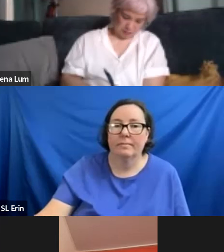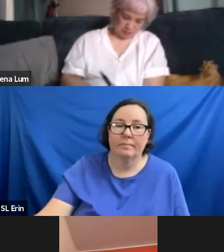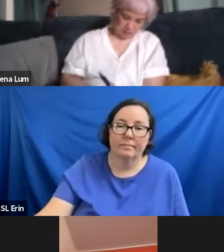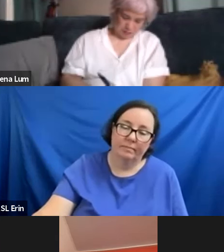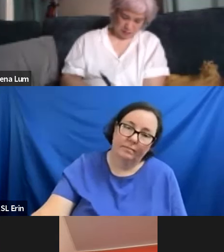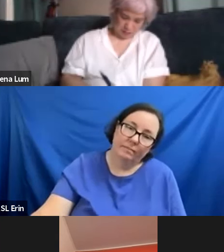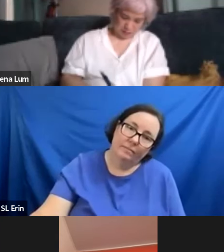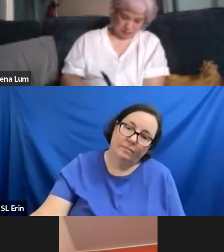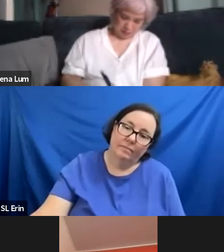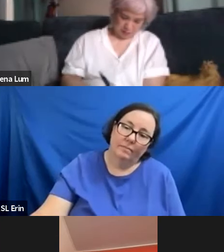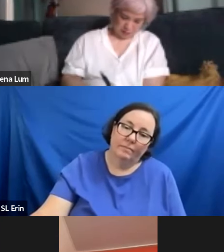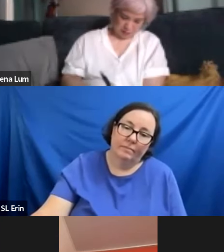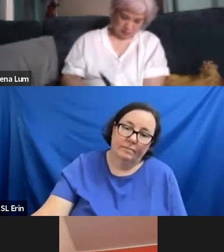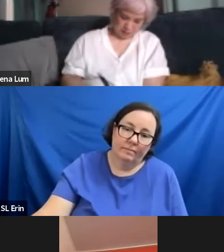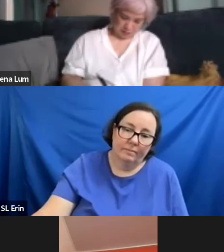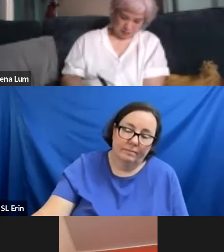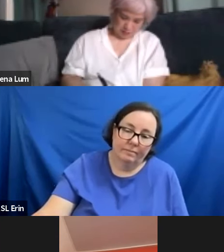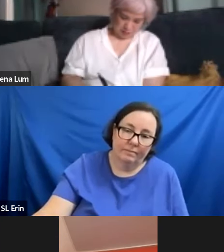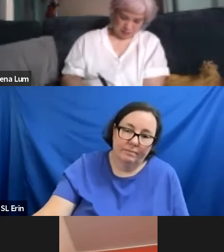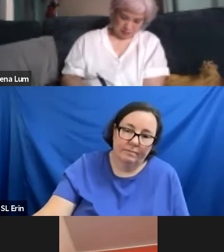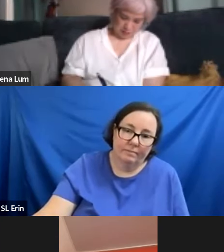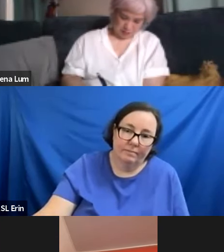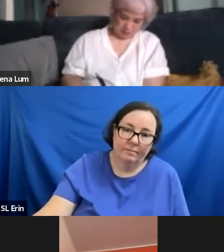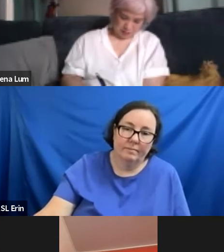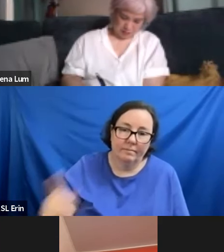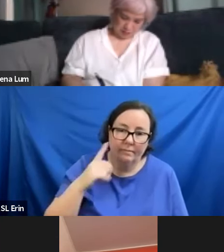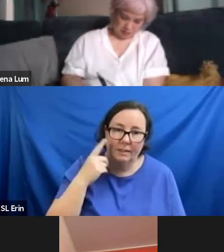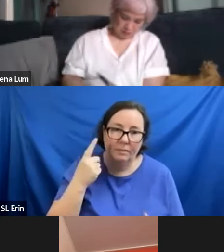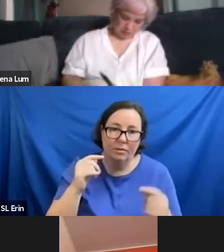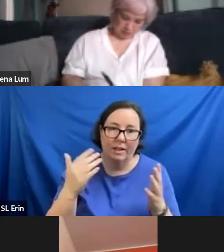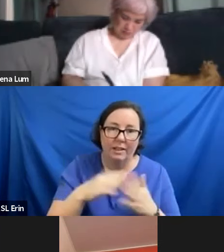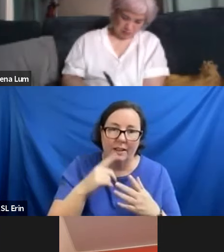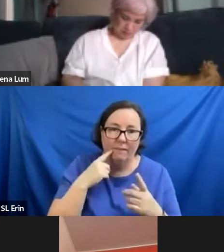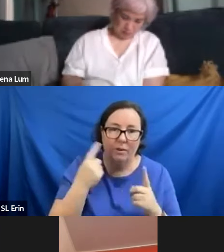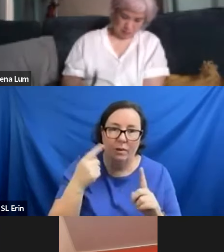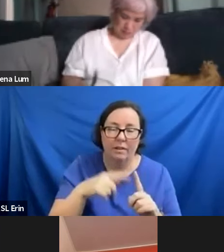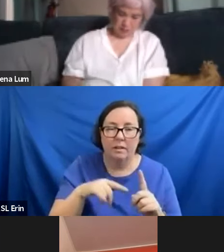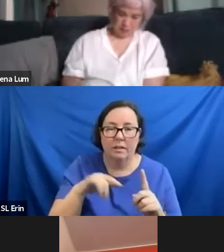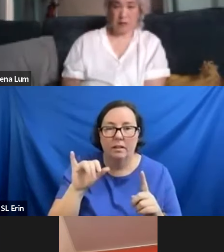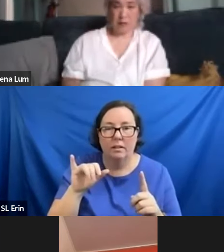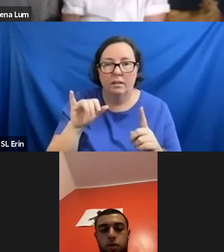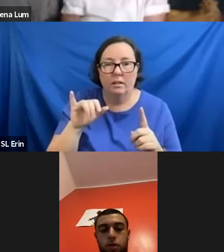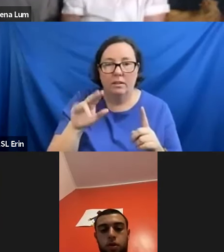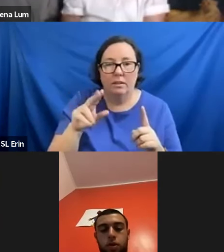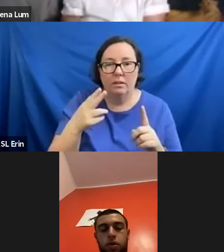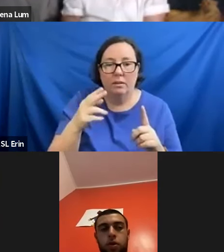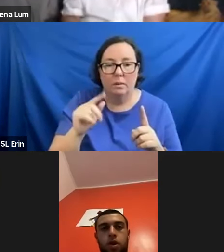I think we were going to try again with Yuhong Jia.